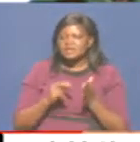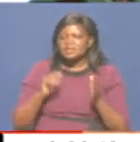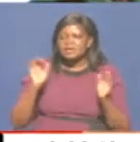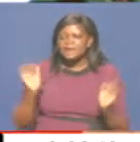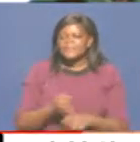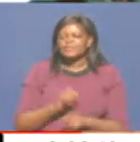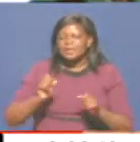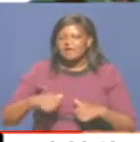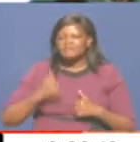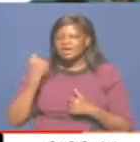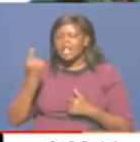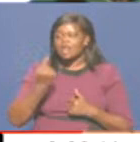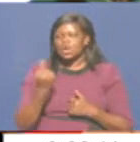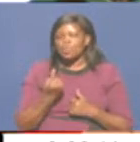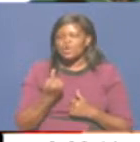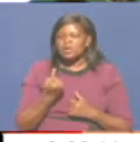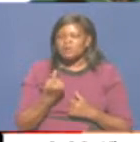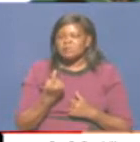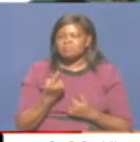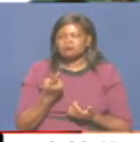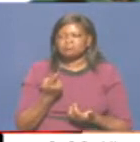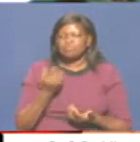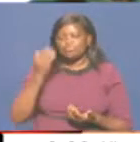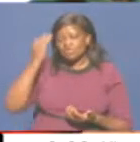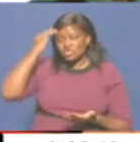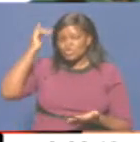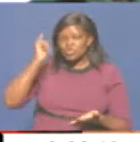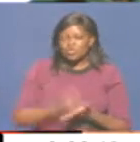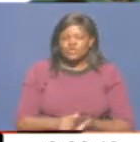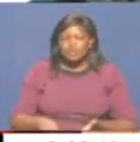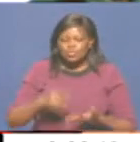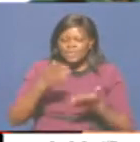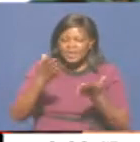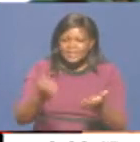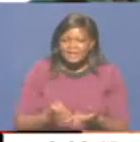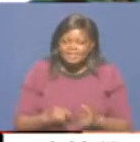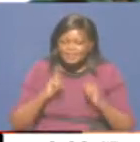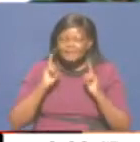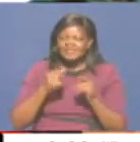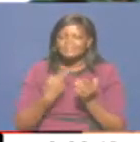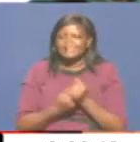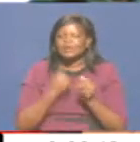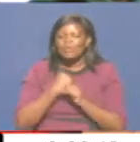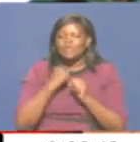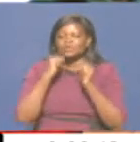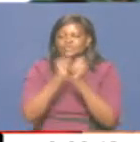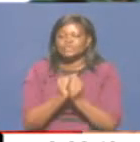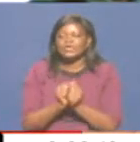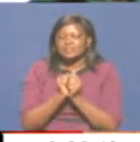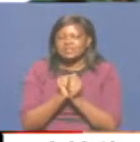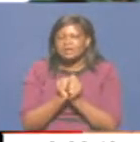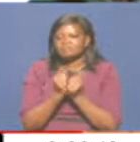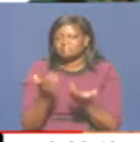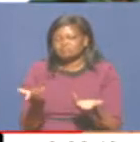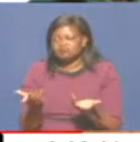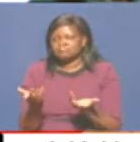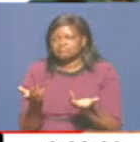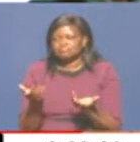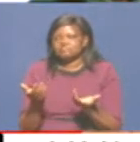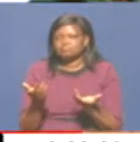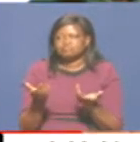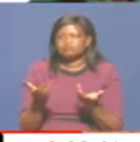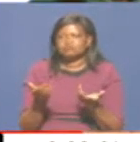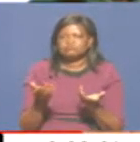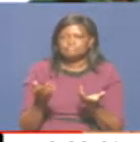isolation of the fact that we need the media. We must partner with the media, leveraging on data analytics, basically